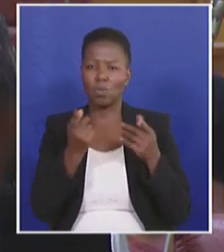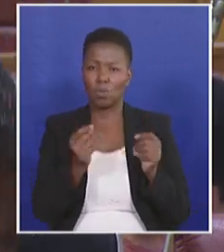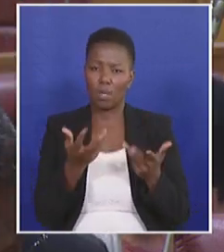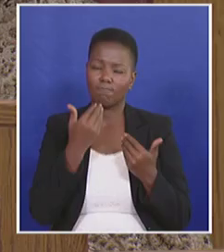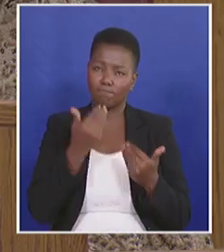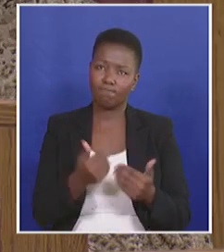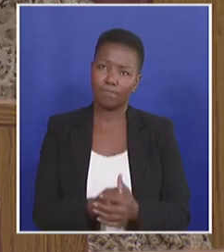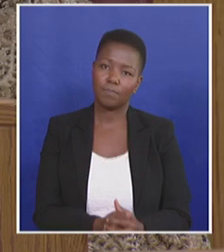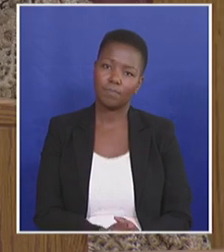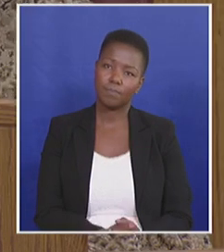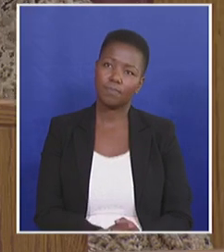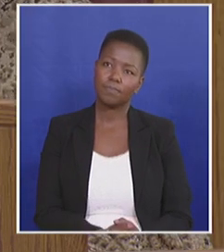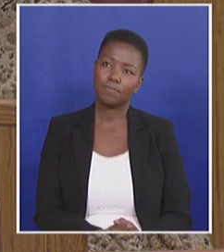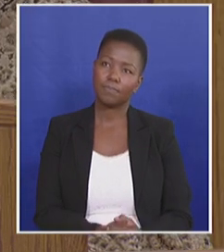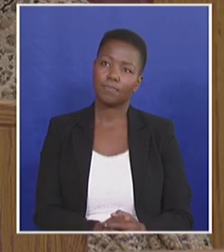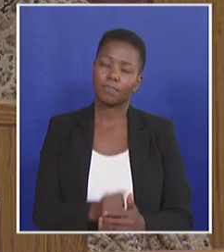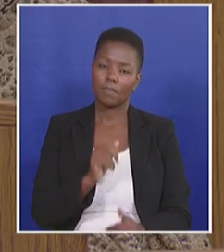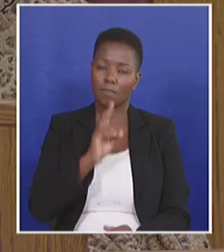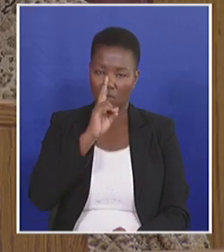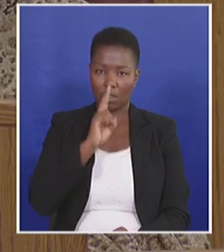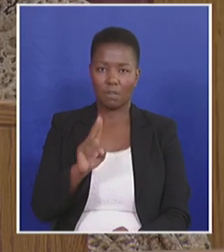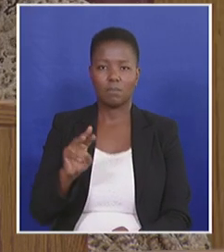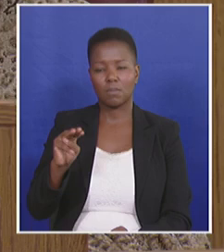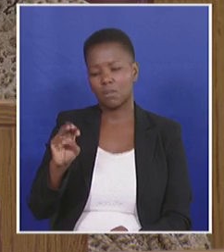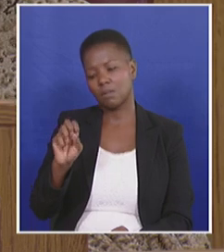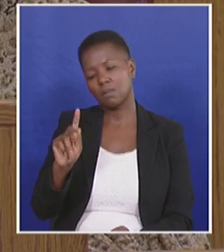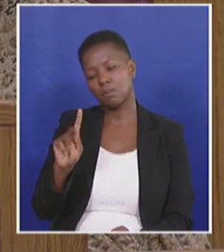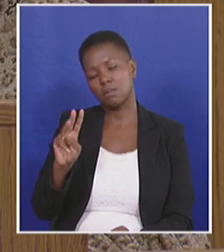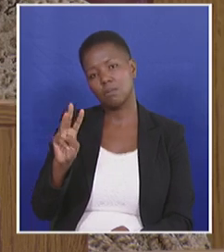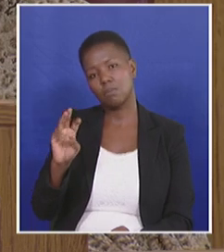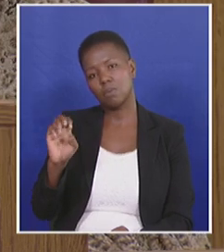Chair. Honorable Mokwele.